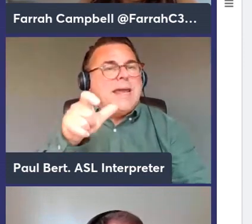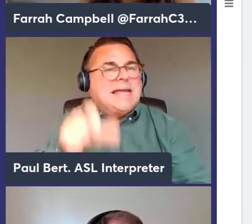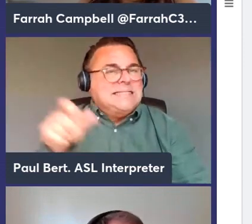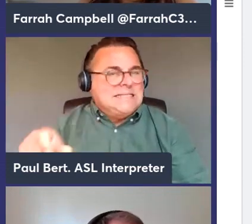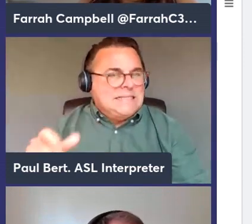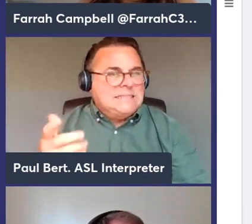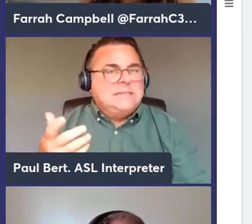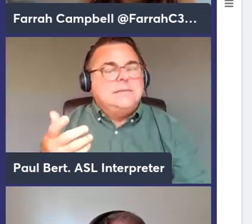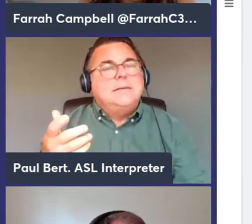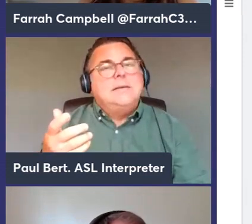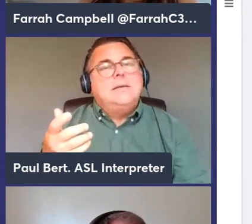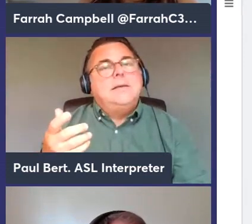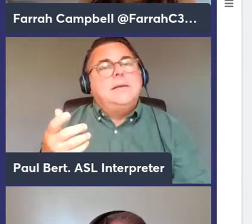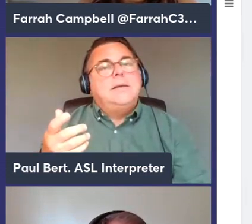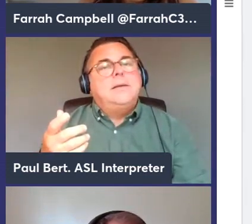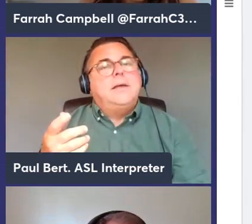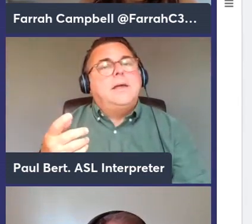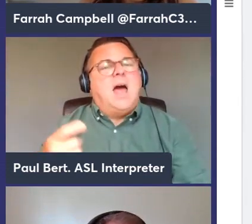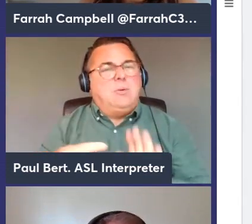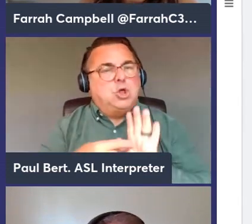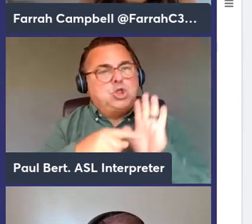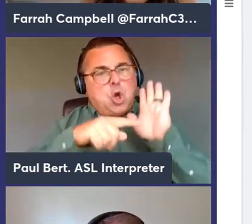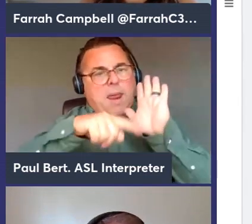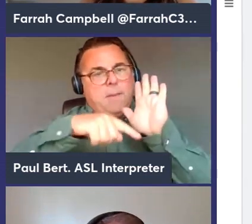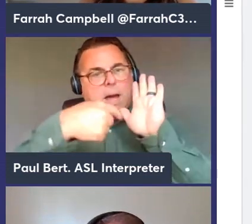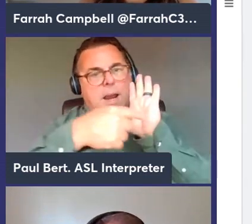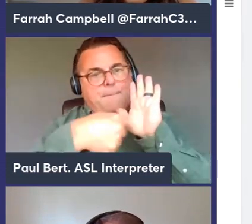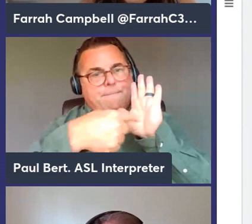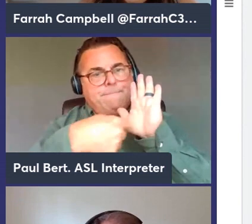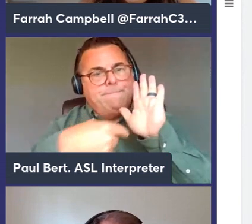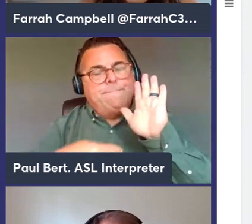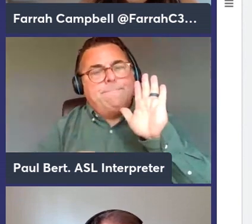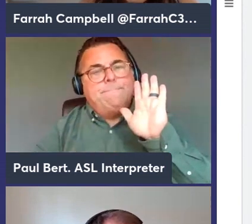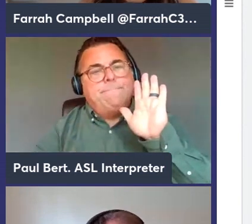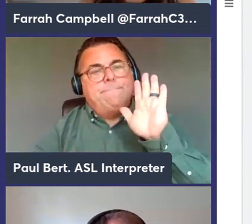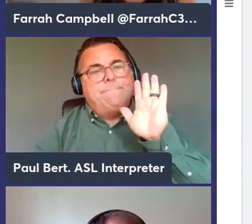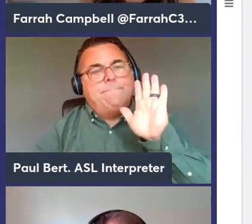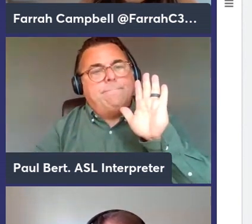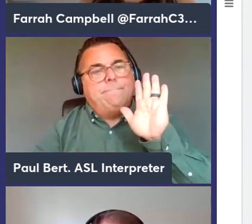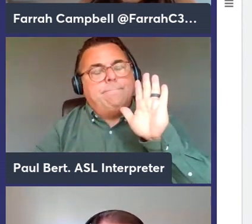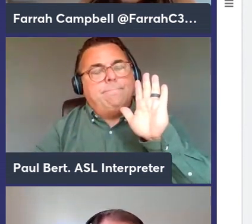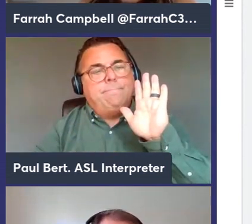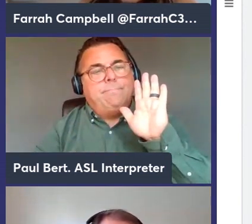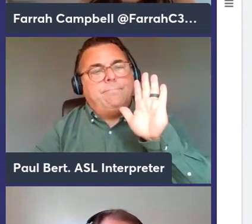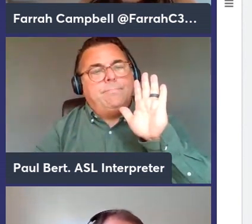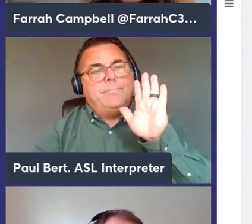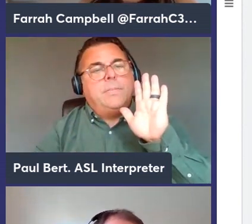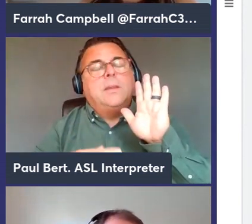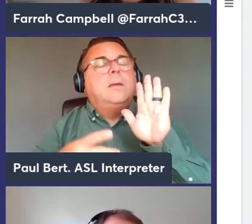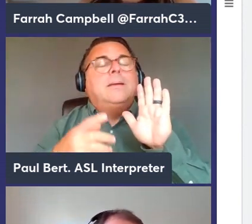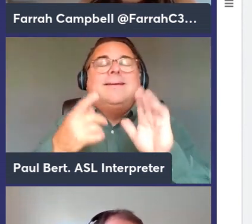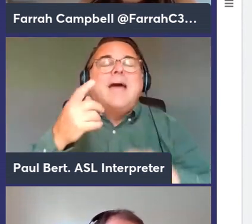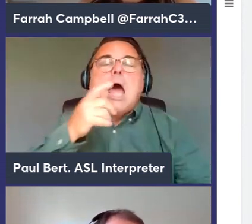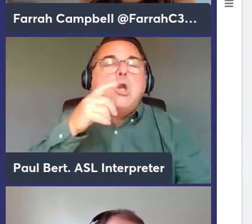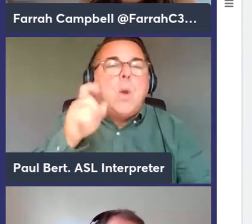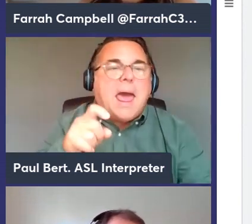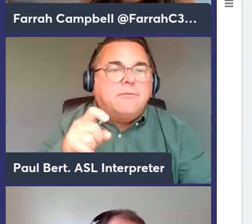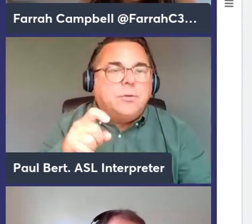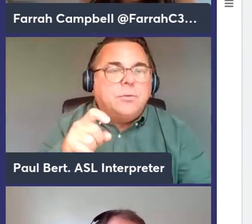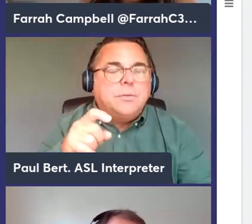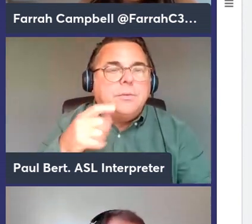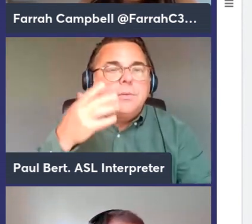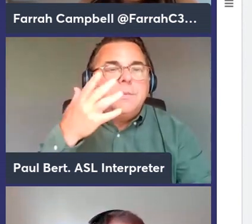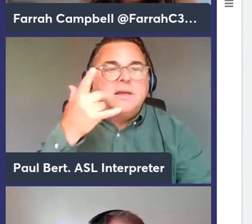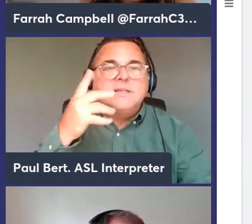And I just want to show you down here. I'm going to go into the, I don't have to do this because I